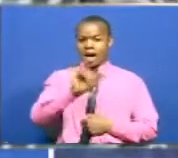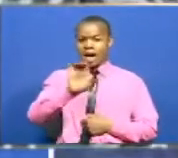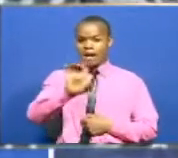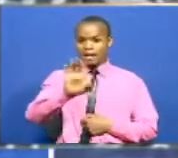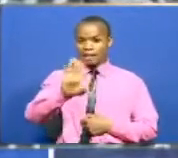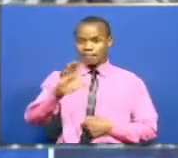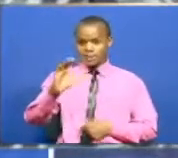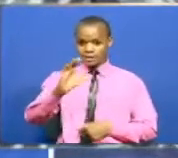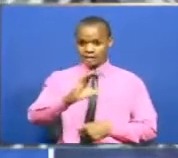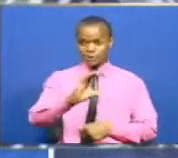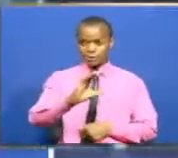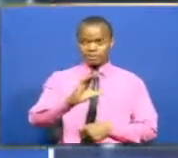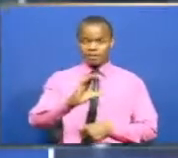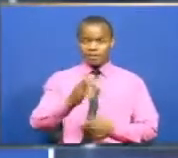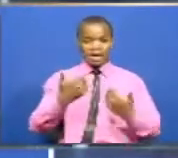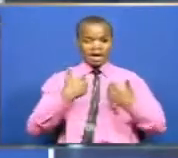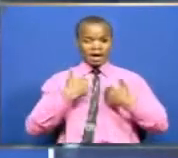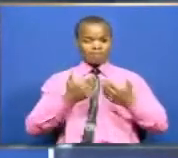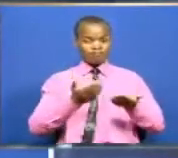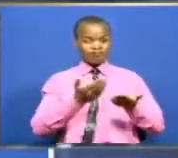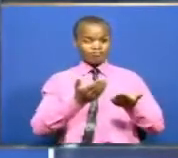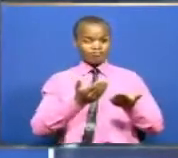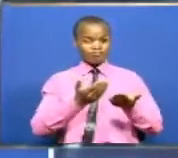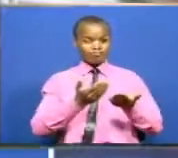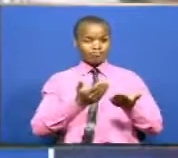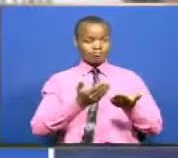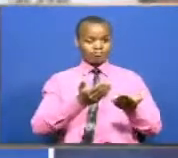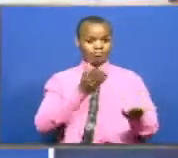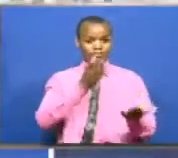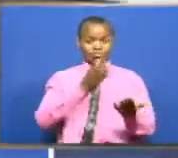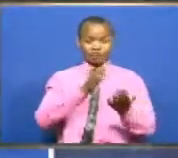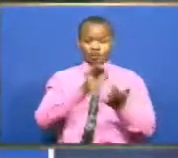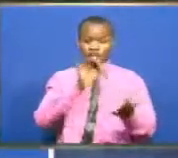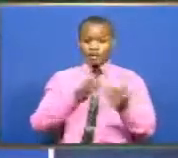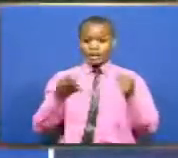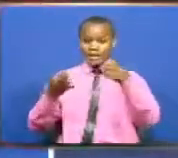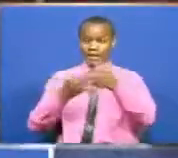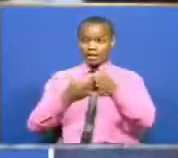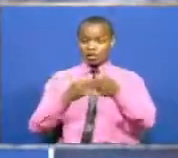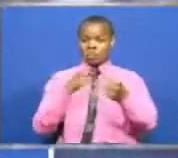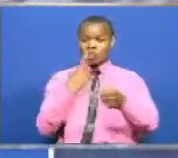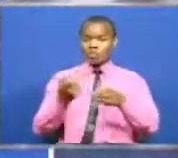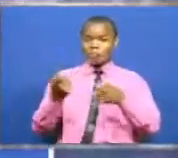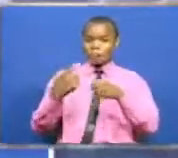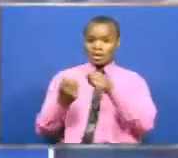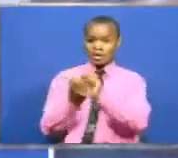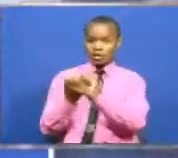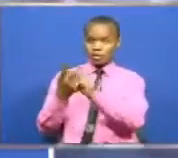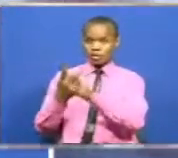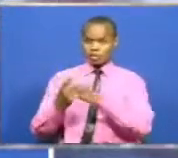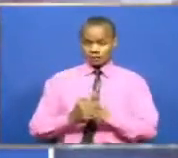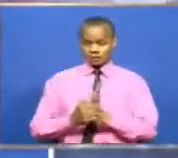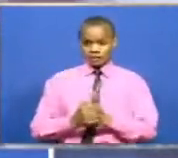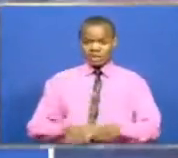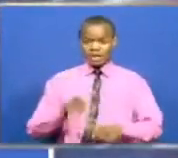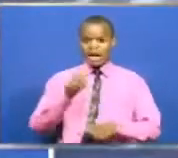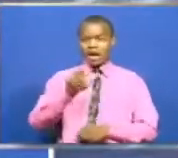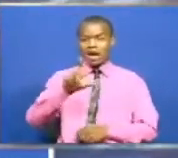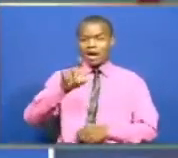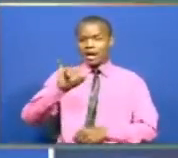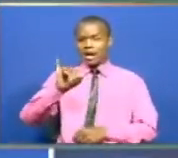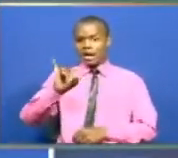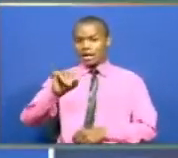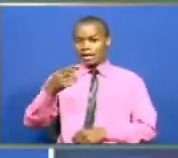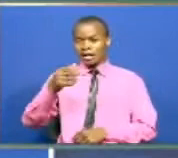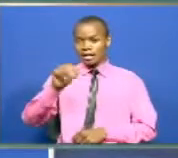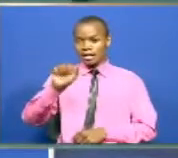IEBC, has cleared 8 candidates for the Msambweni Parliamentary by-election slated for December the 15th. The Ya Ali Hassan Mwakulonda